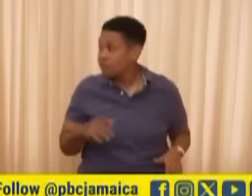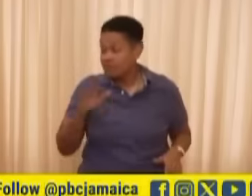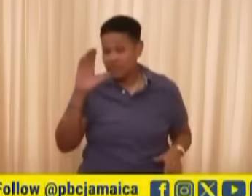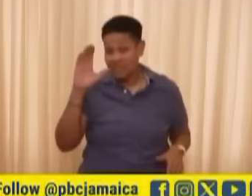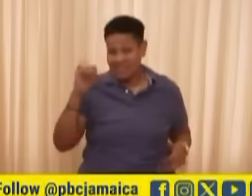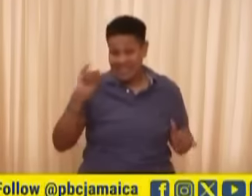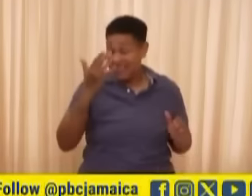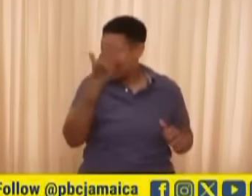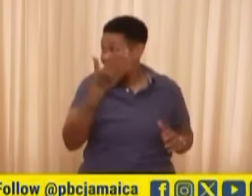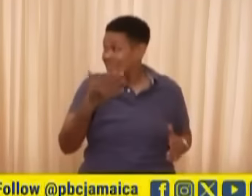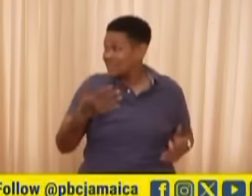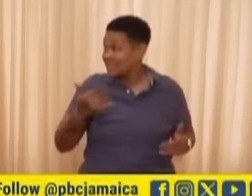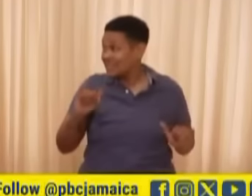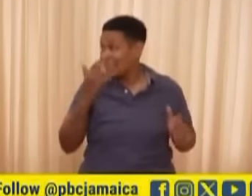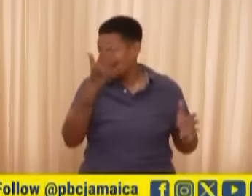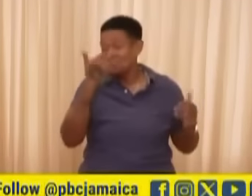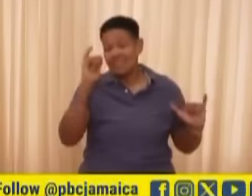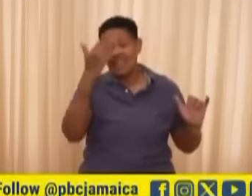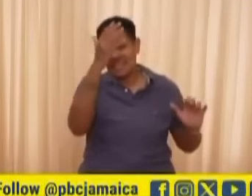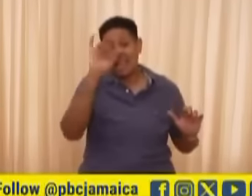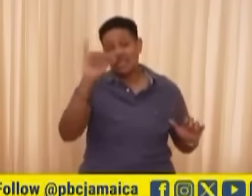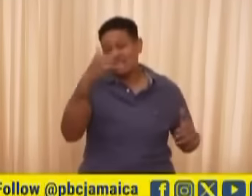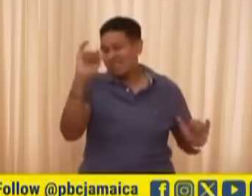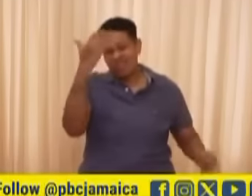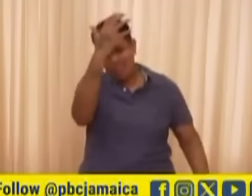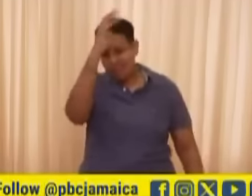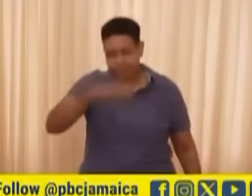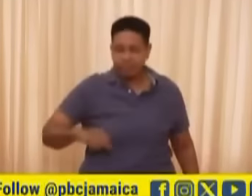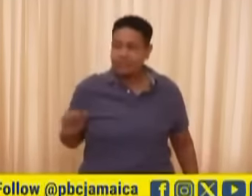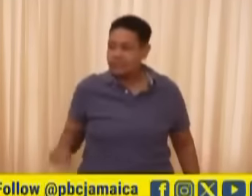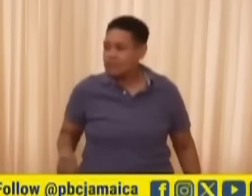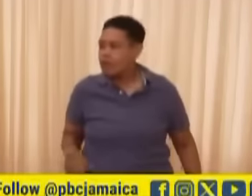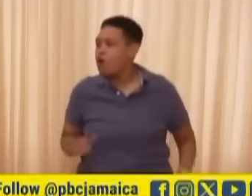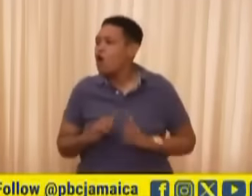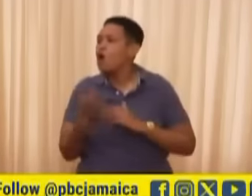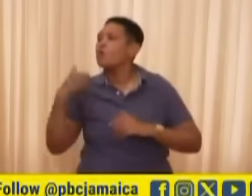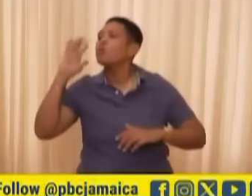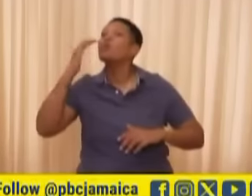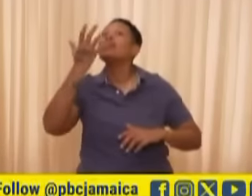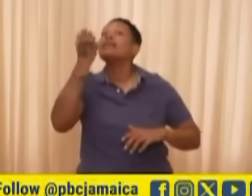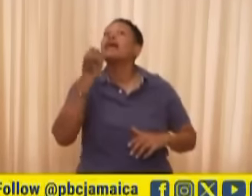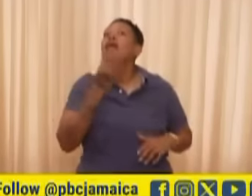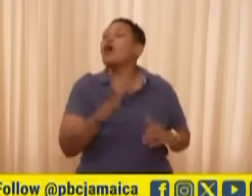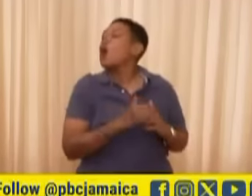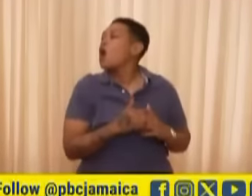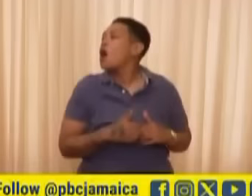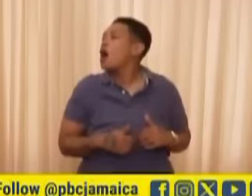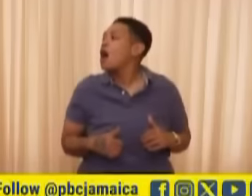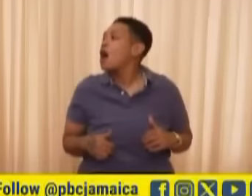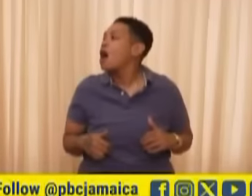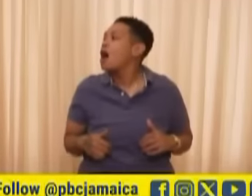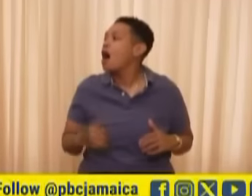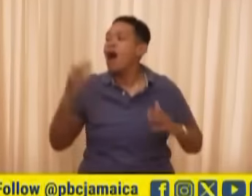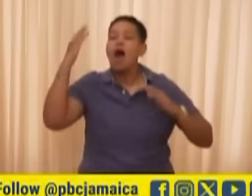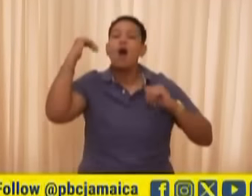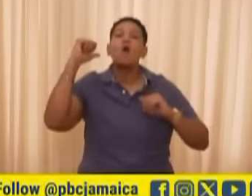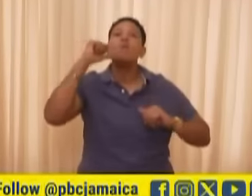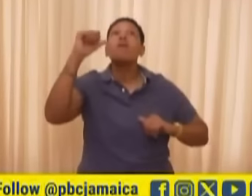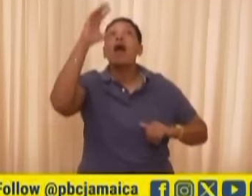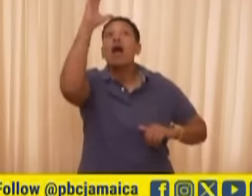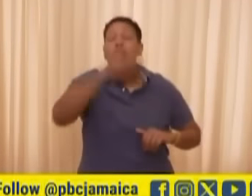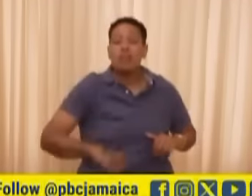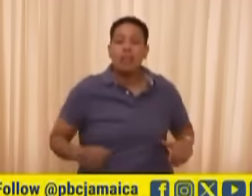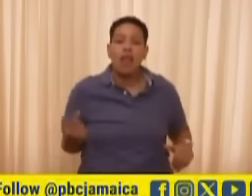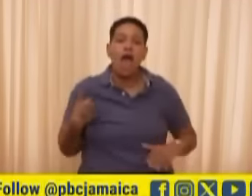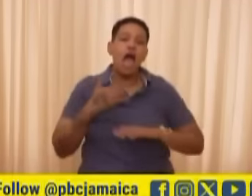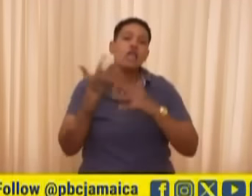it still in place? Still in place. Still in place. Melissa? Still in place, yes. And how will we trigger it, PM? No, I hope it's not triggered. As I stand